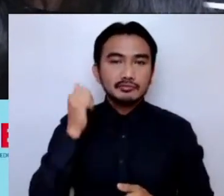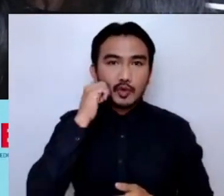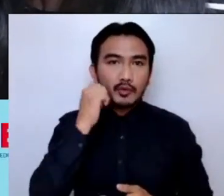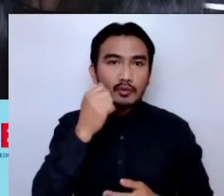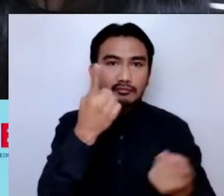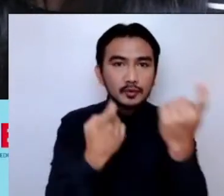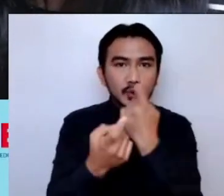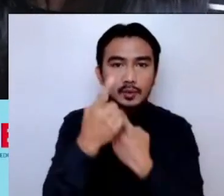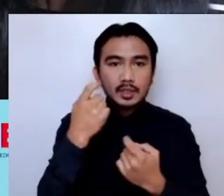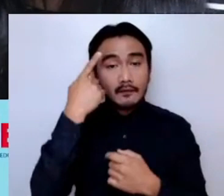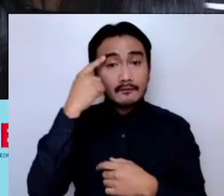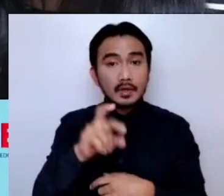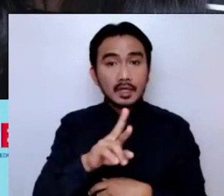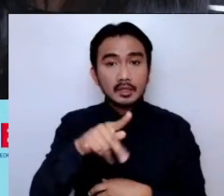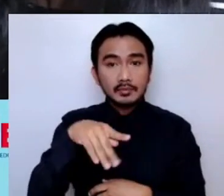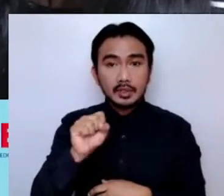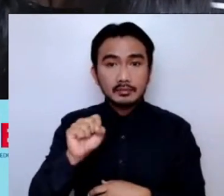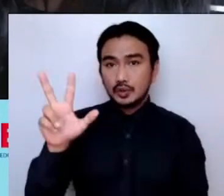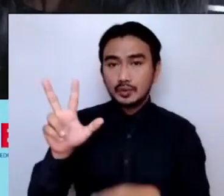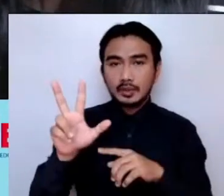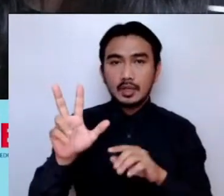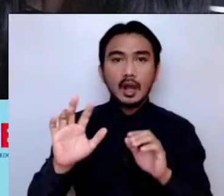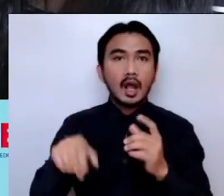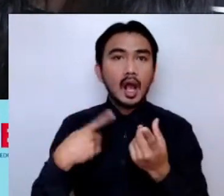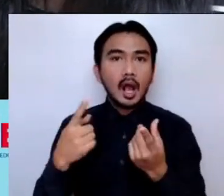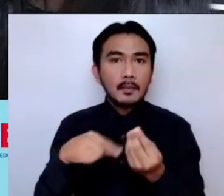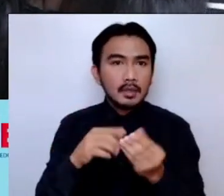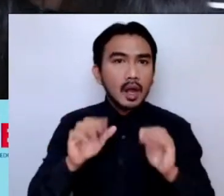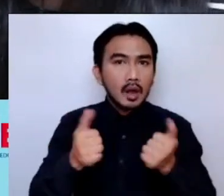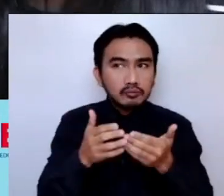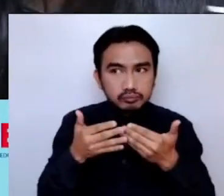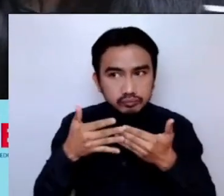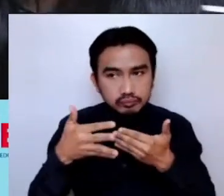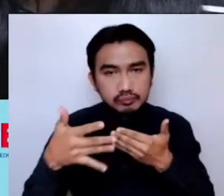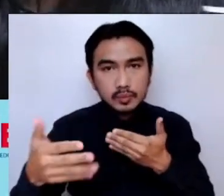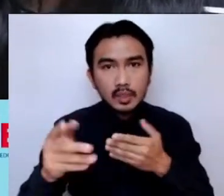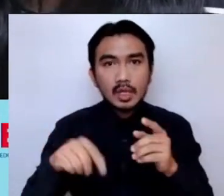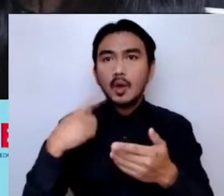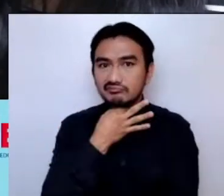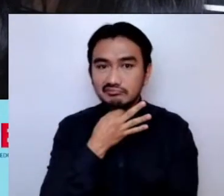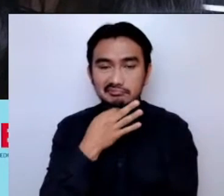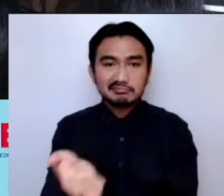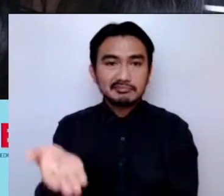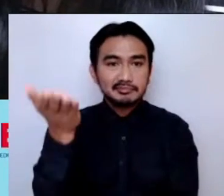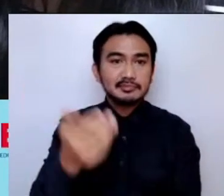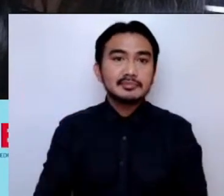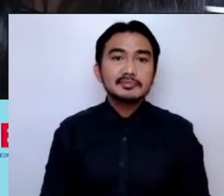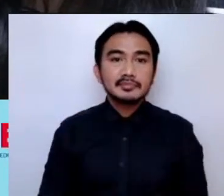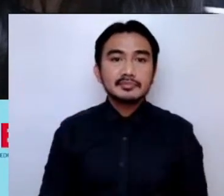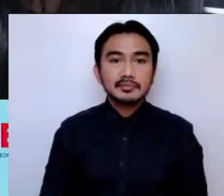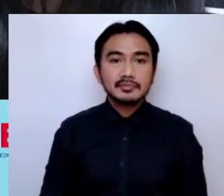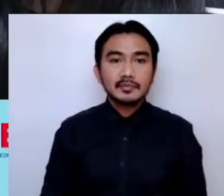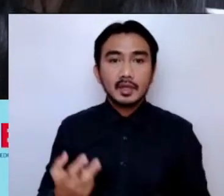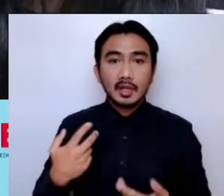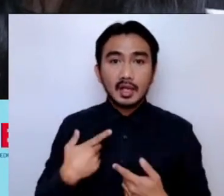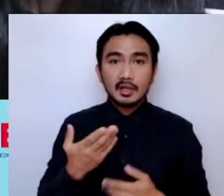our RPMS-PPST implementation. What's next for the RPMS-PPST? So below are